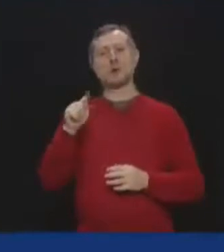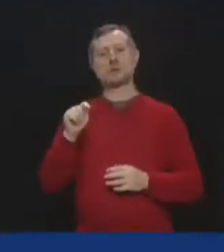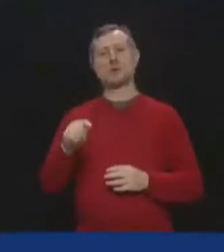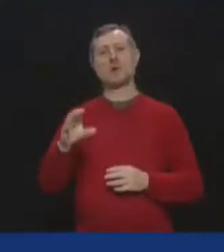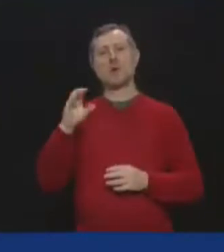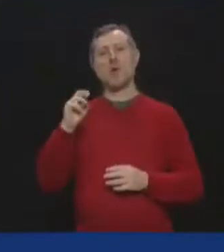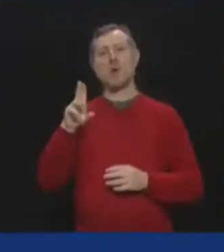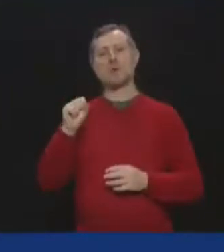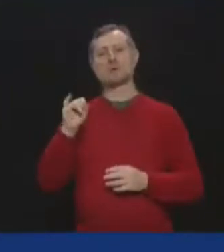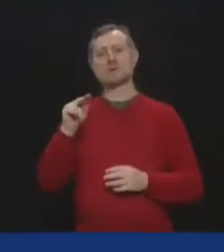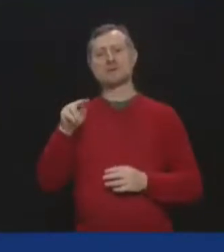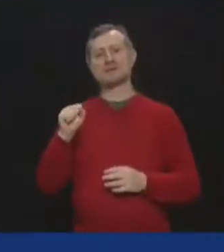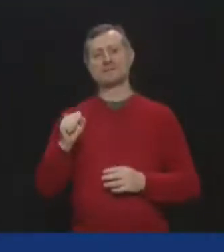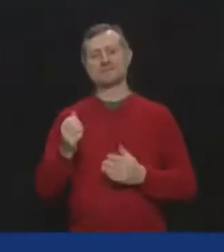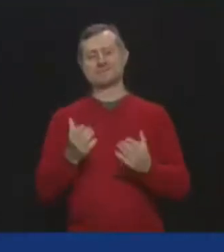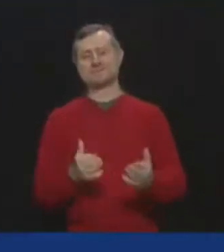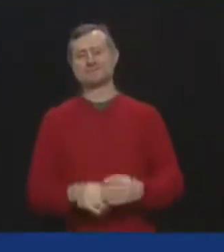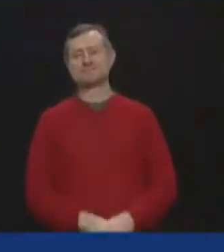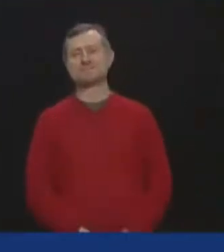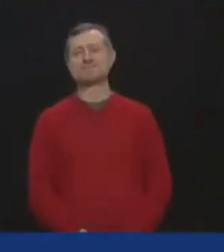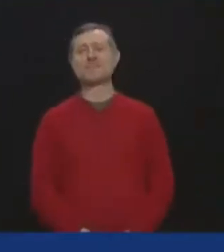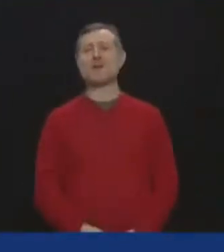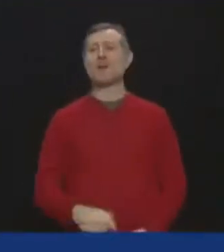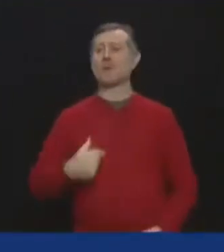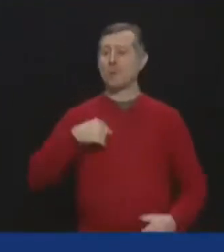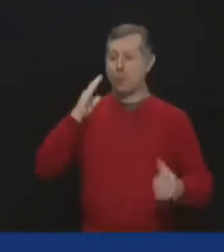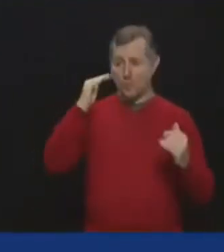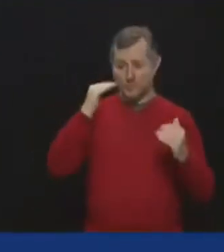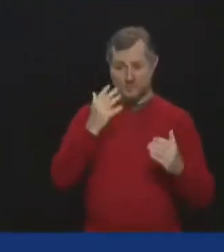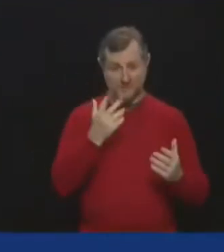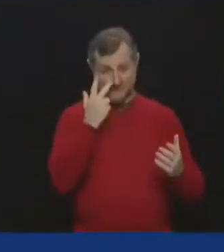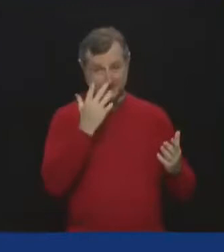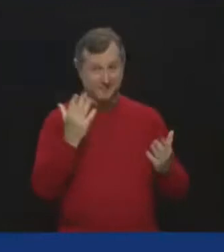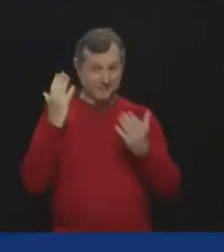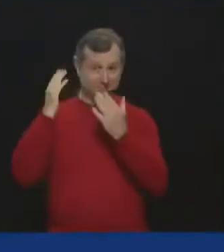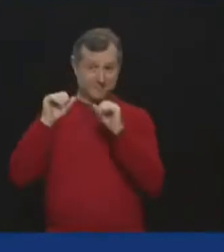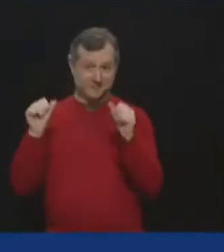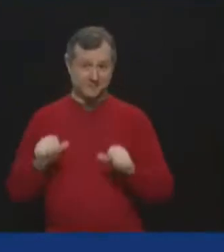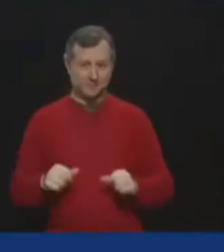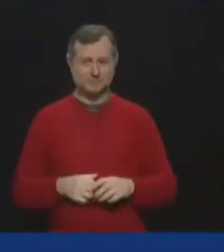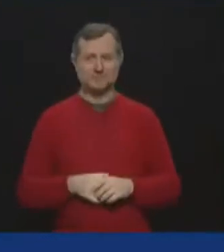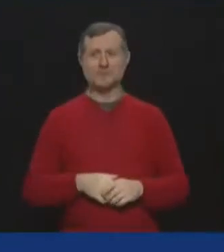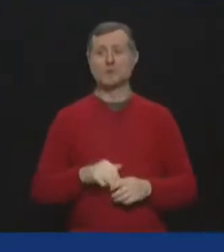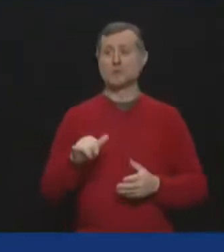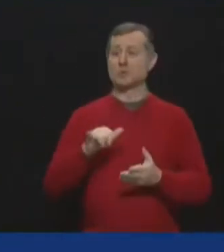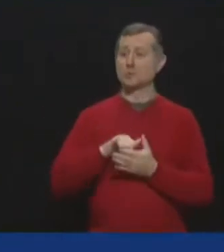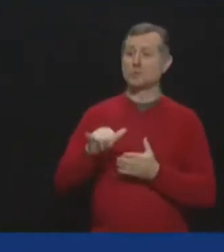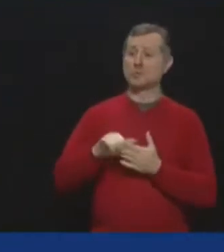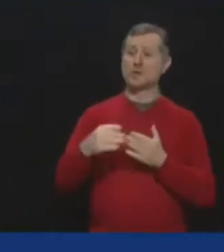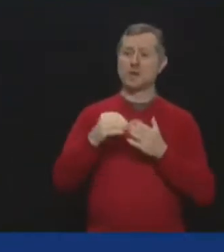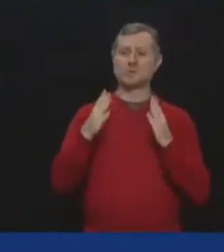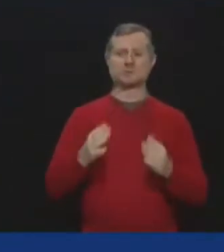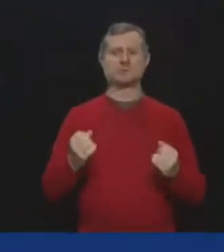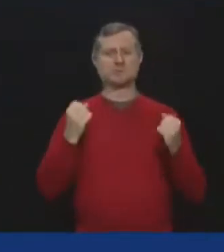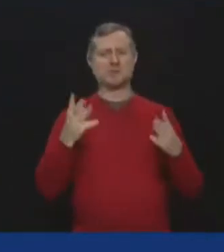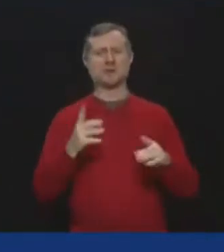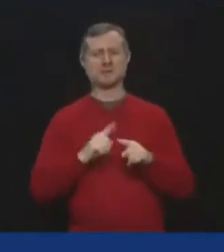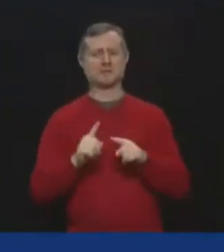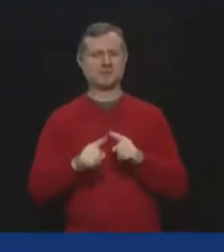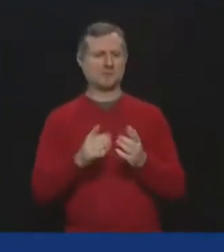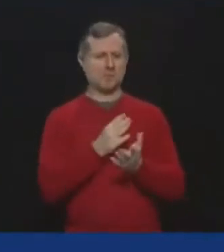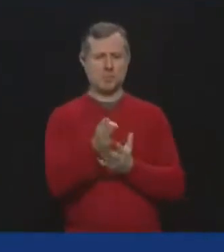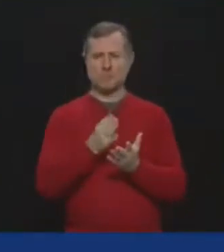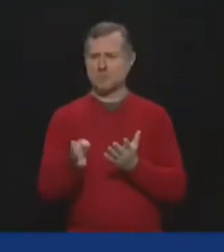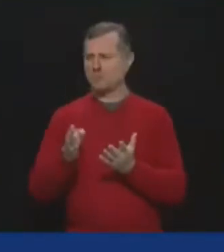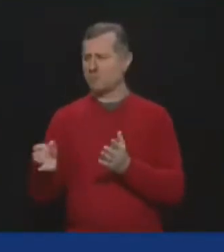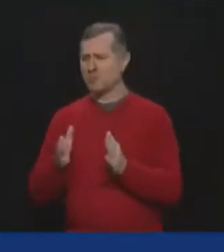So I hope that everybody's taking a look at this, right? Because New York is leading in so many ways. But for us to